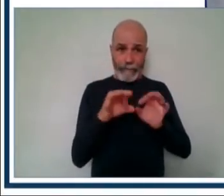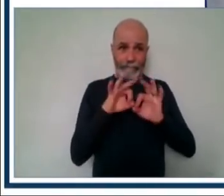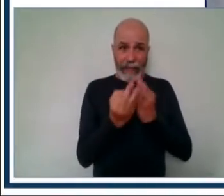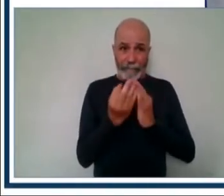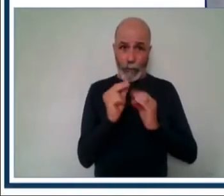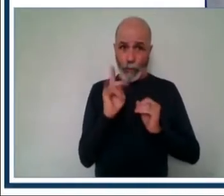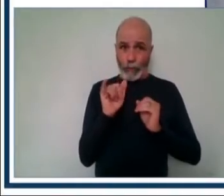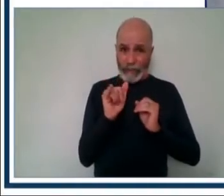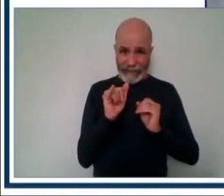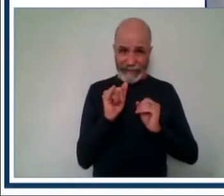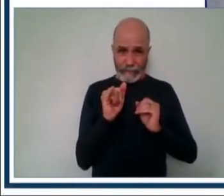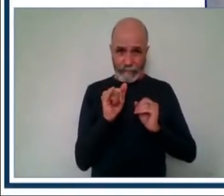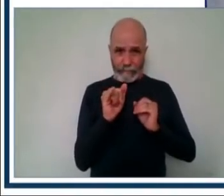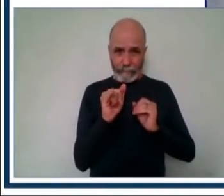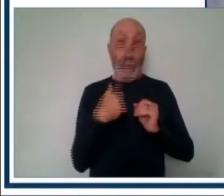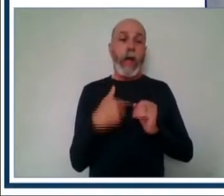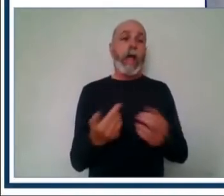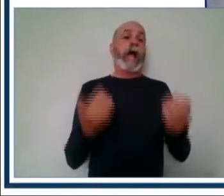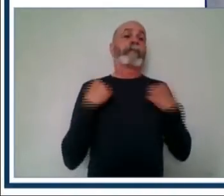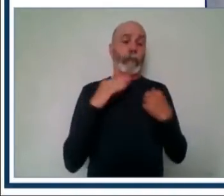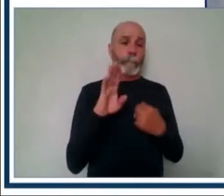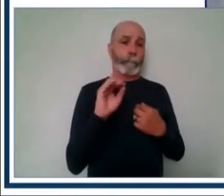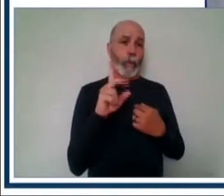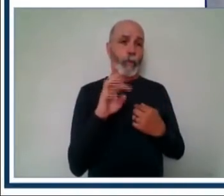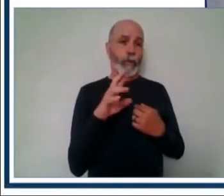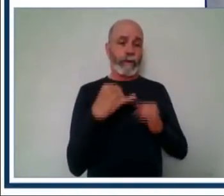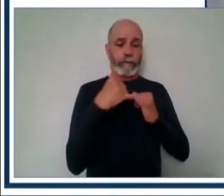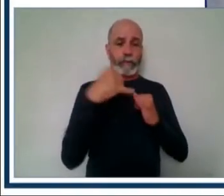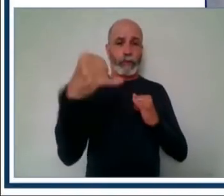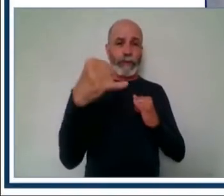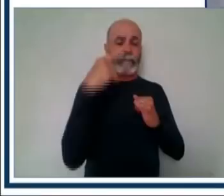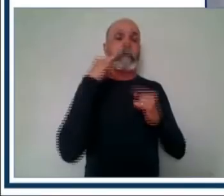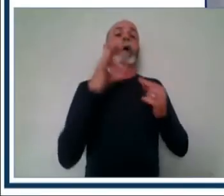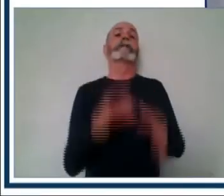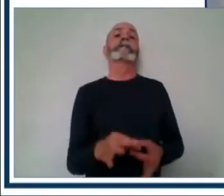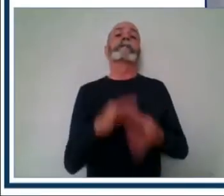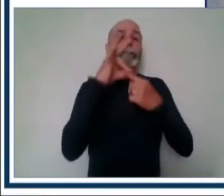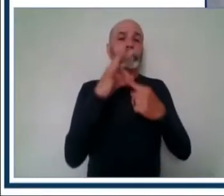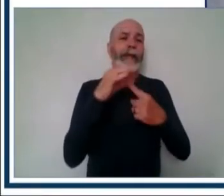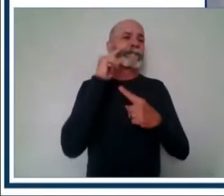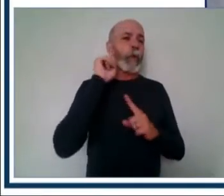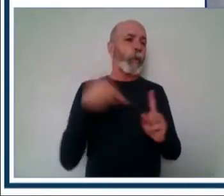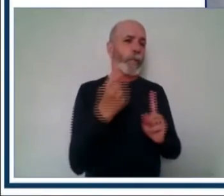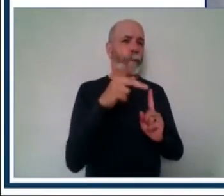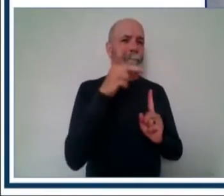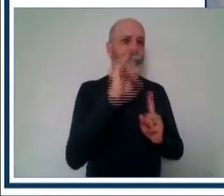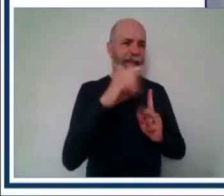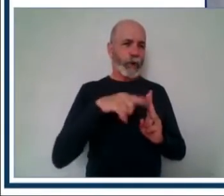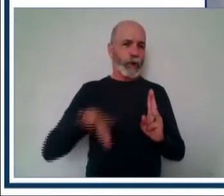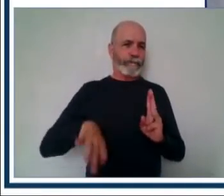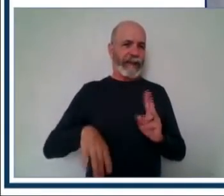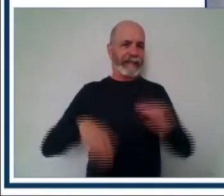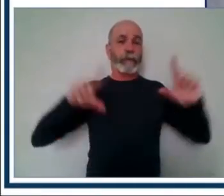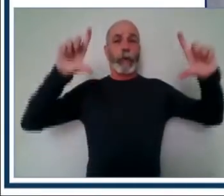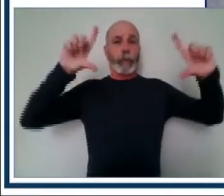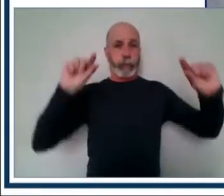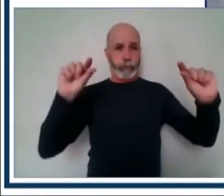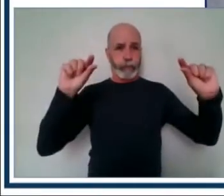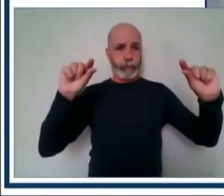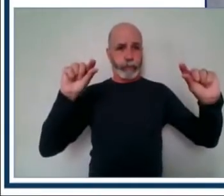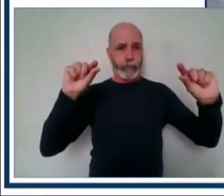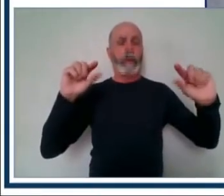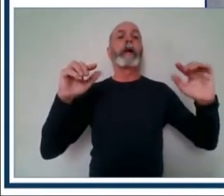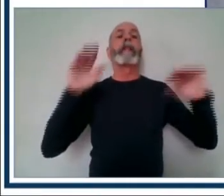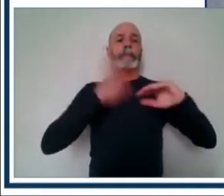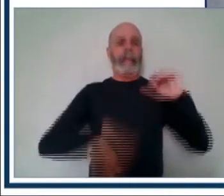except for those two provinces that are very significantly less cases than we have here, and PEI's borders are